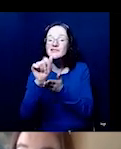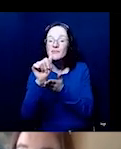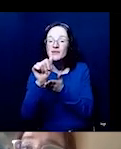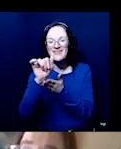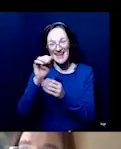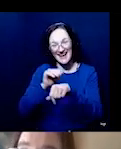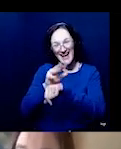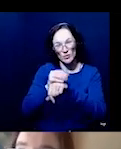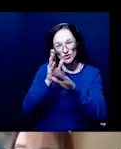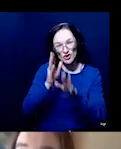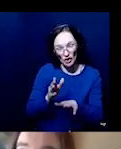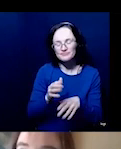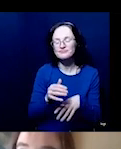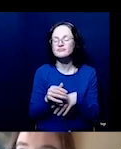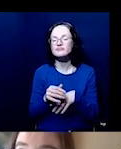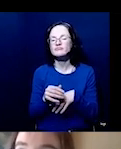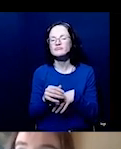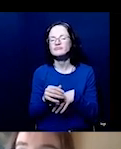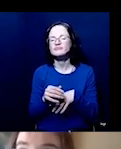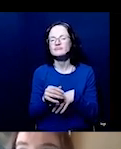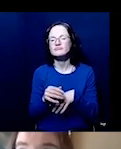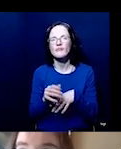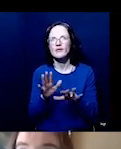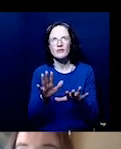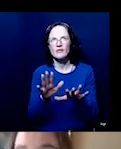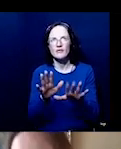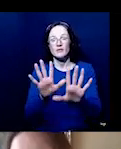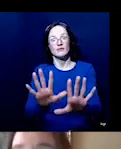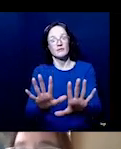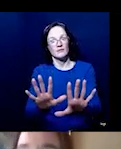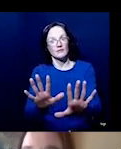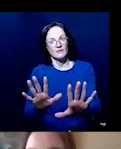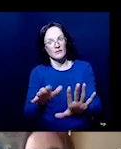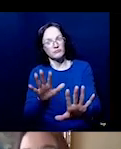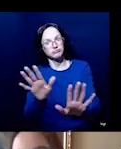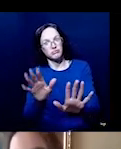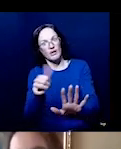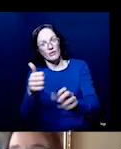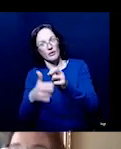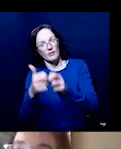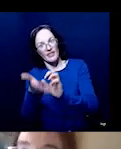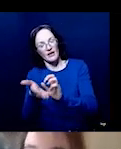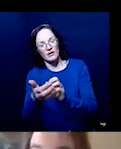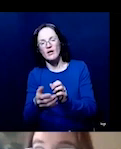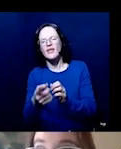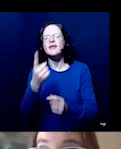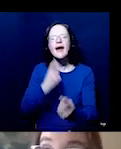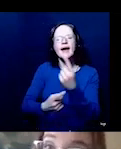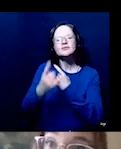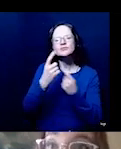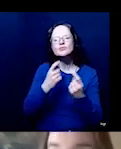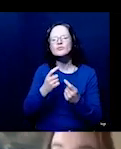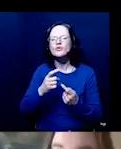needs, which is another story. And then they ask you about your needs. But the thing